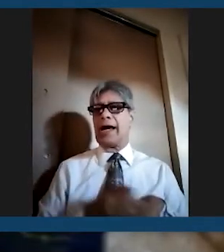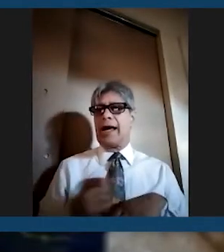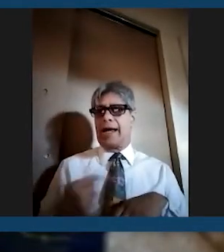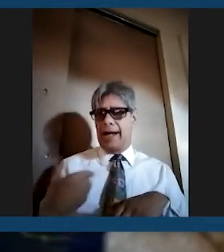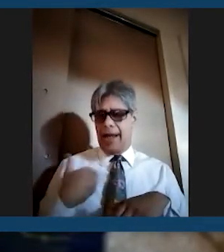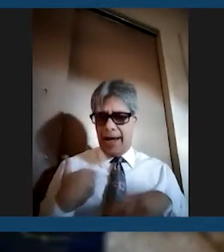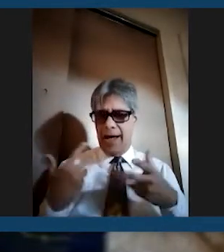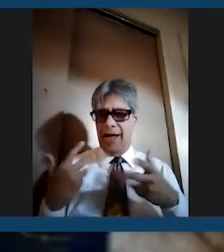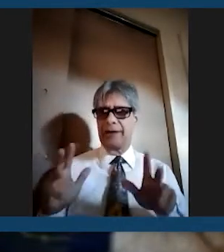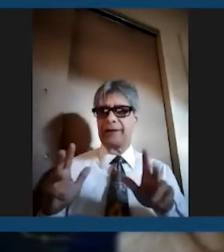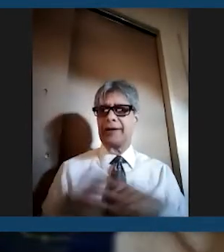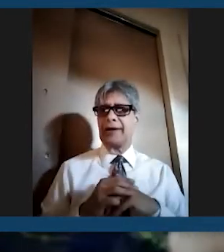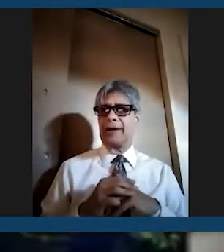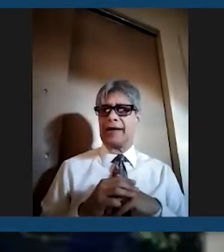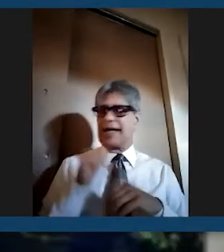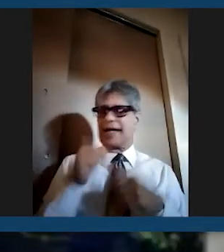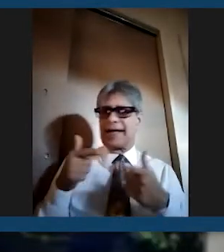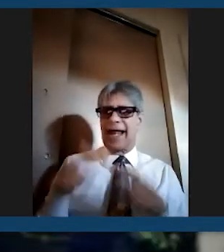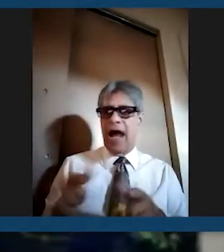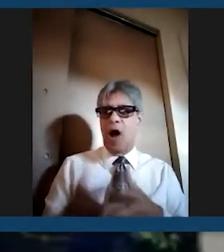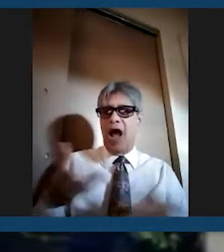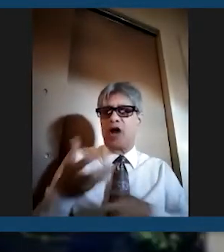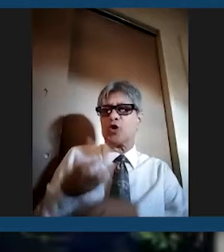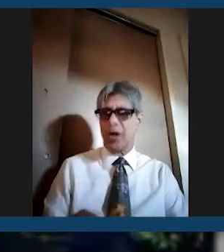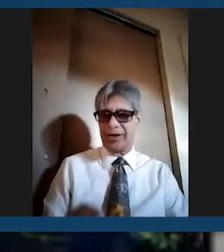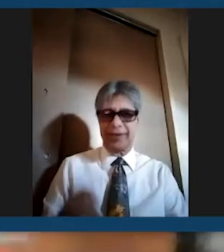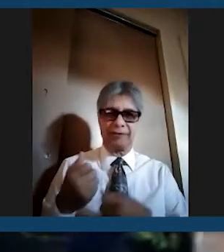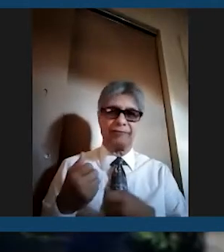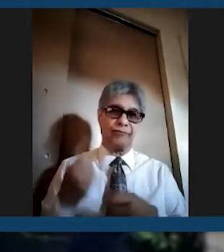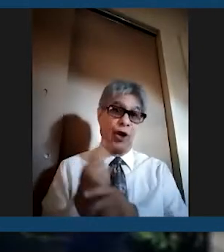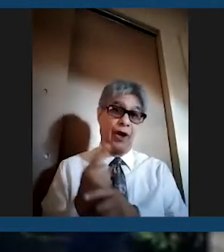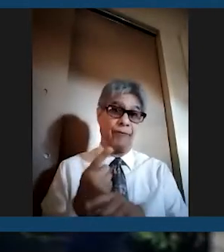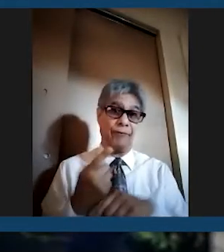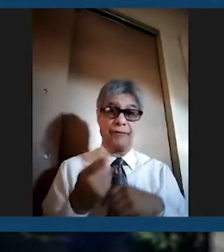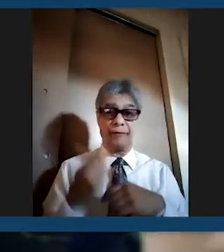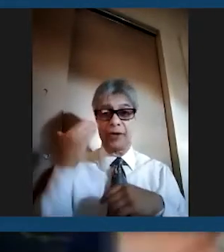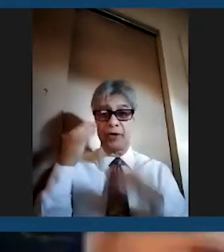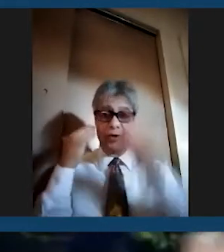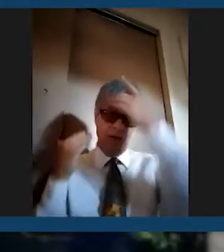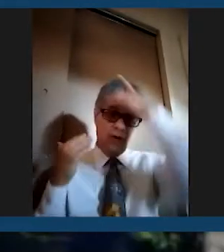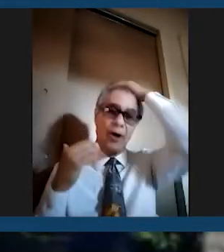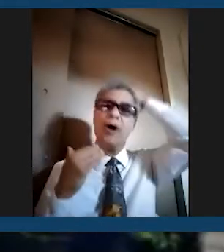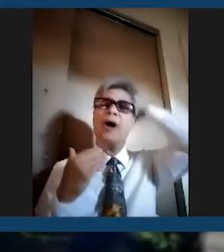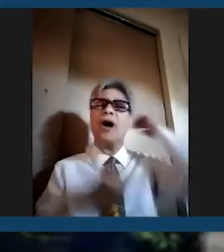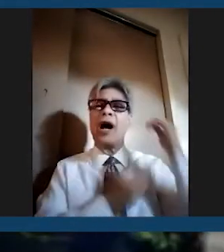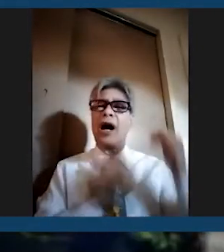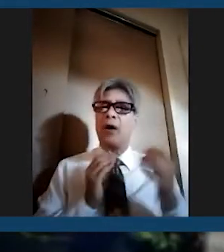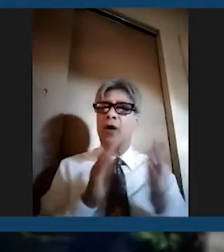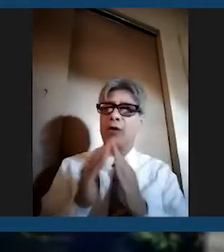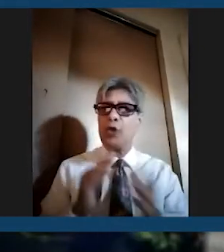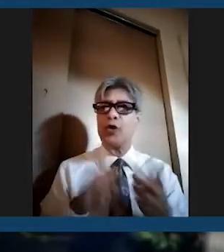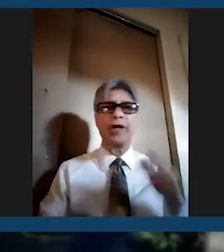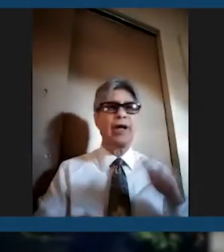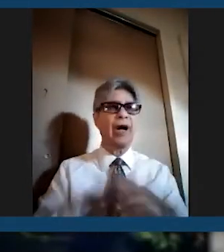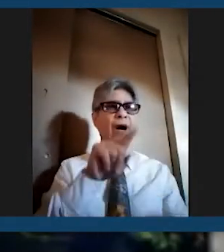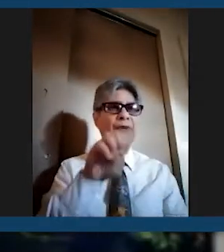it doesn't allow a lot of trust to be built, right? Because they, you know, our communities, a big population of